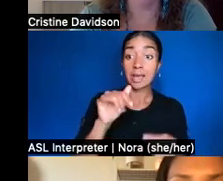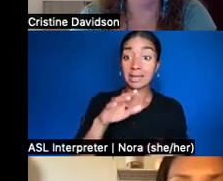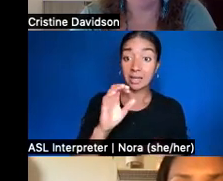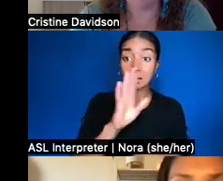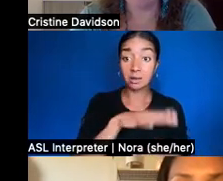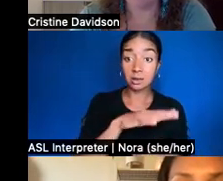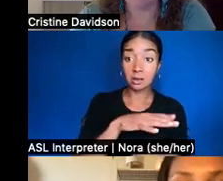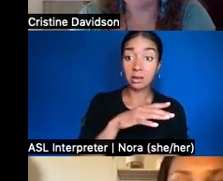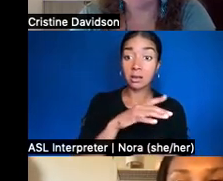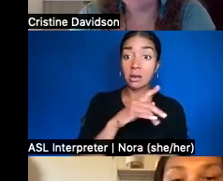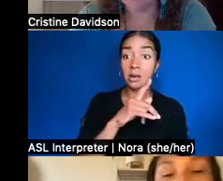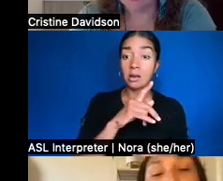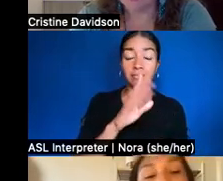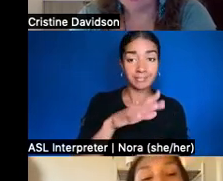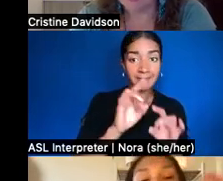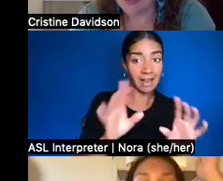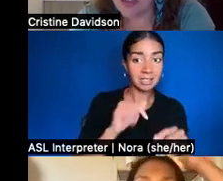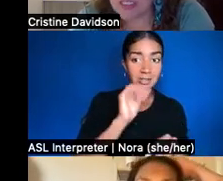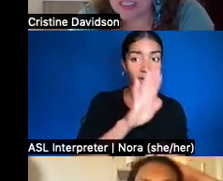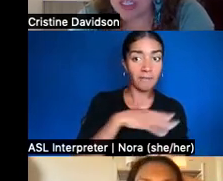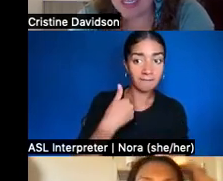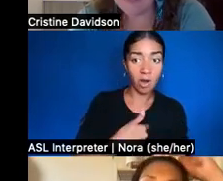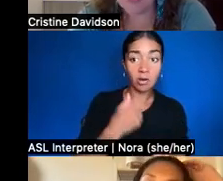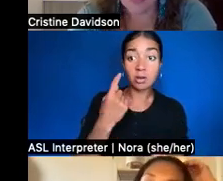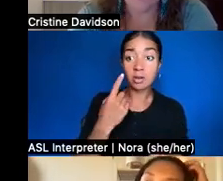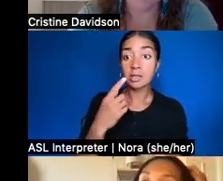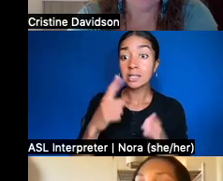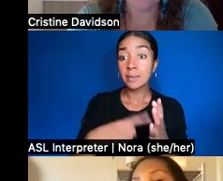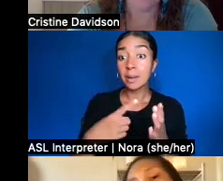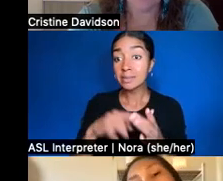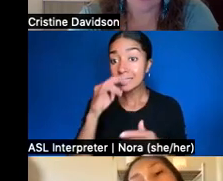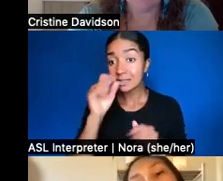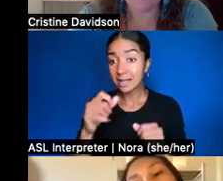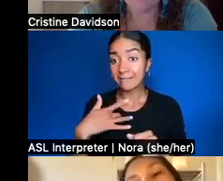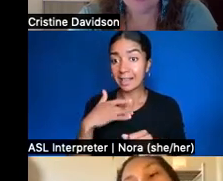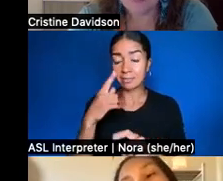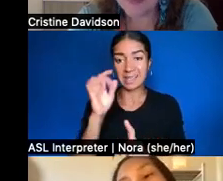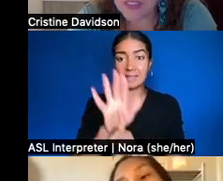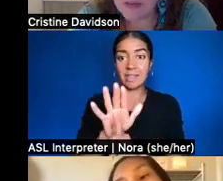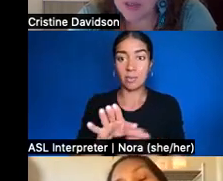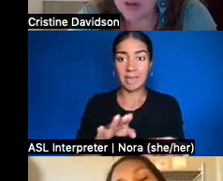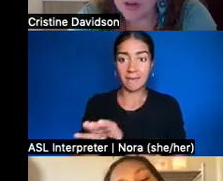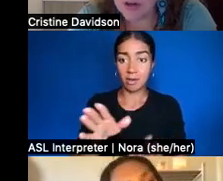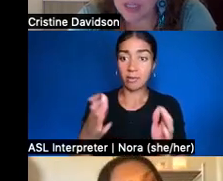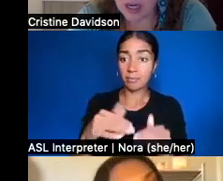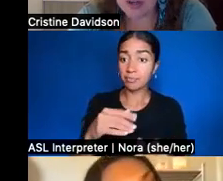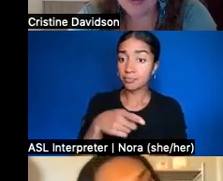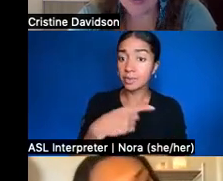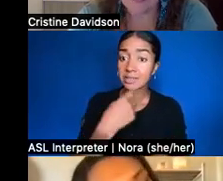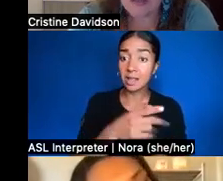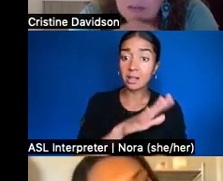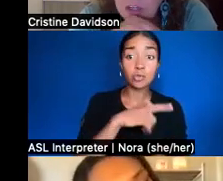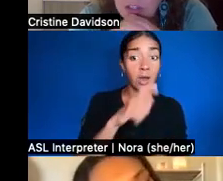behavior. Mm-hmm. Andrea said she doesn't have to talk directly to an advocate, giving her